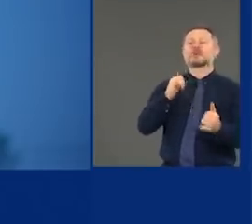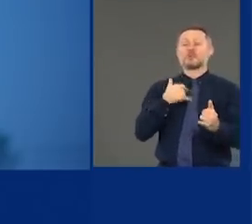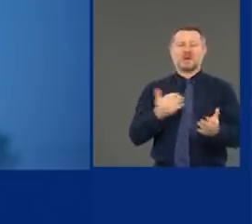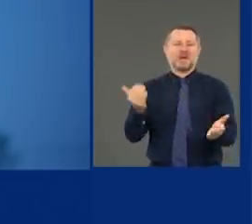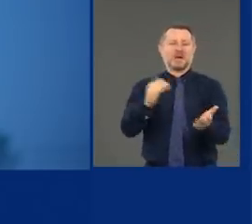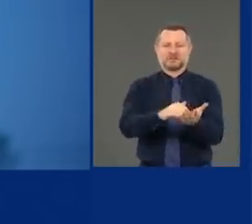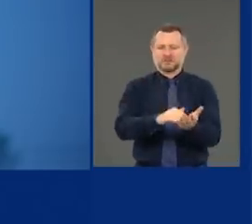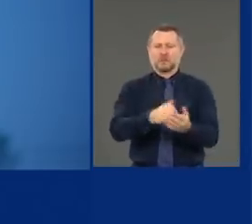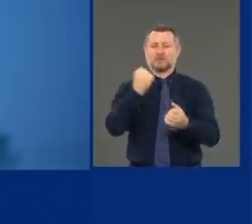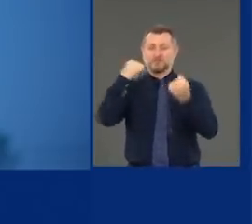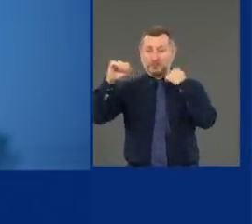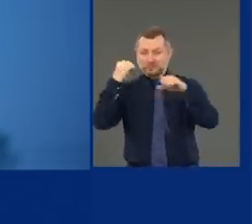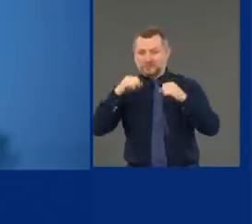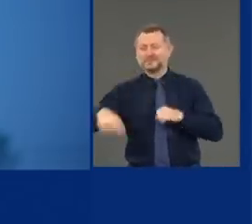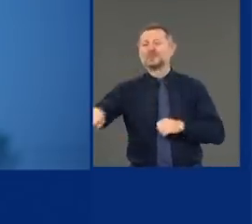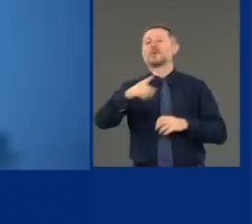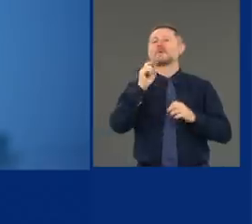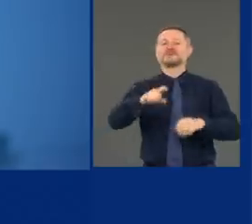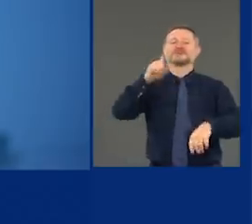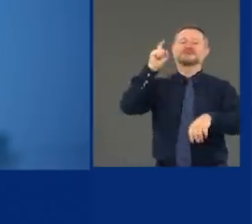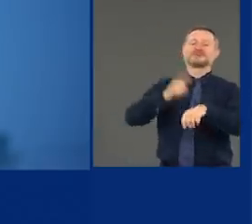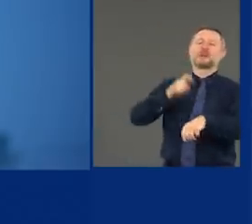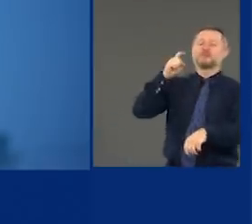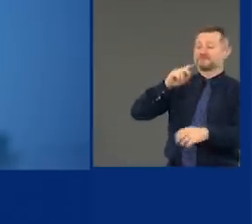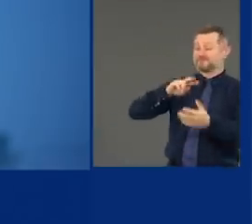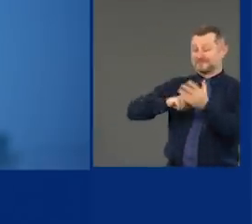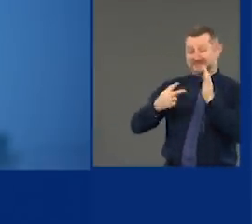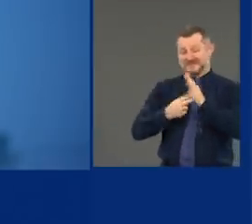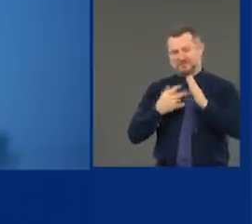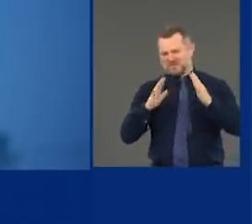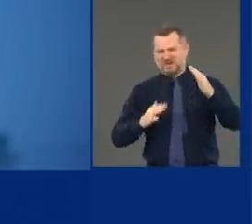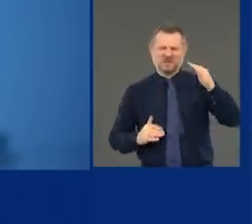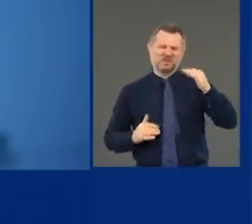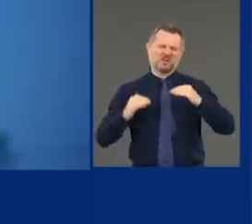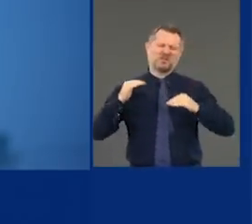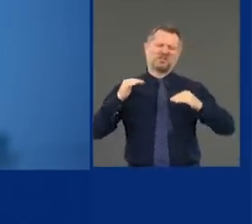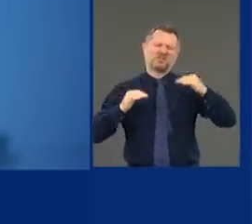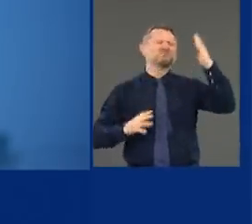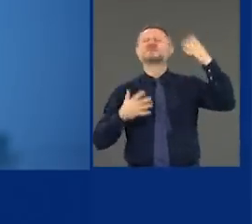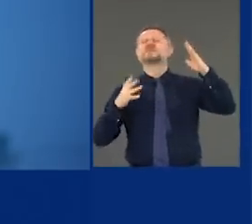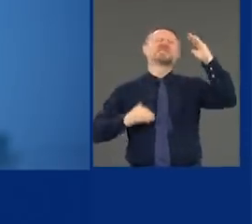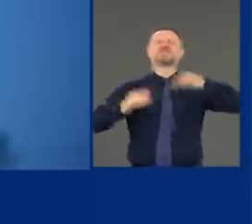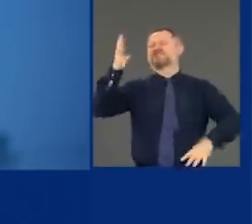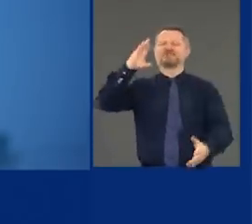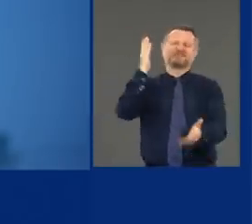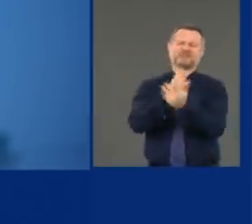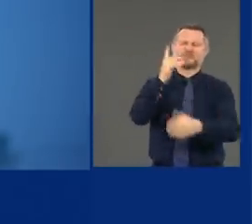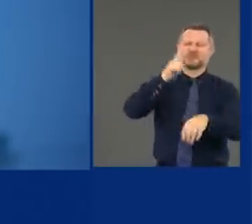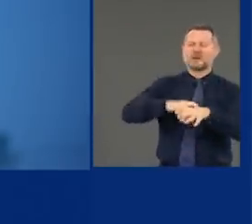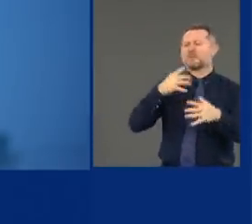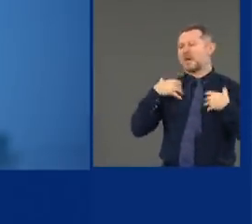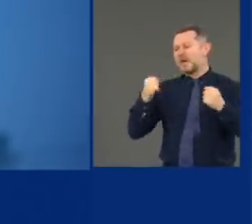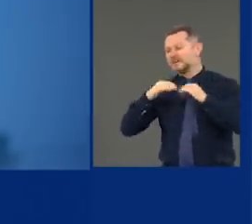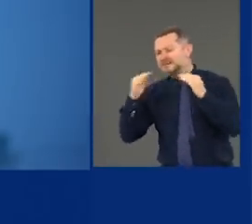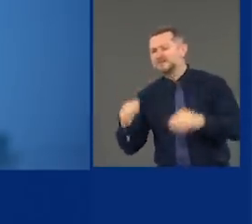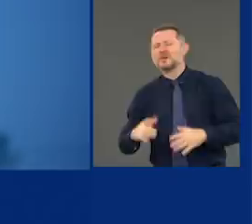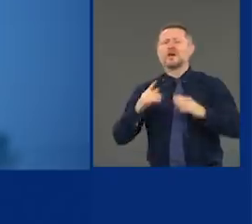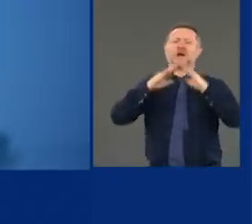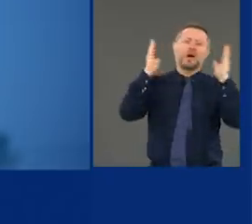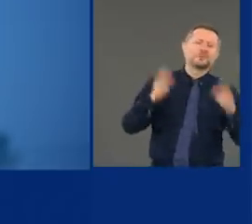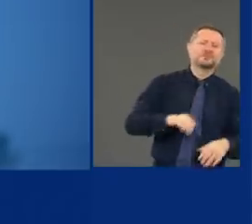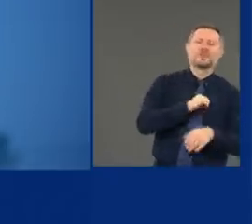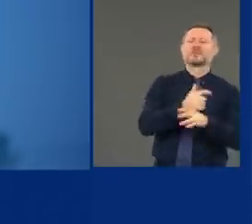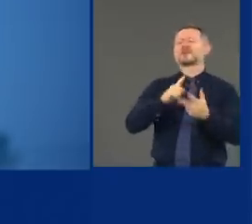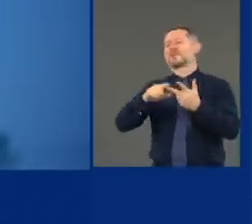and end the systemic injustice, inequality. Education, health care, housing,